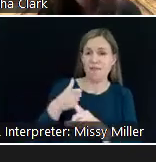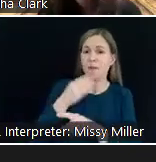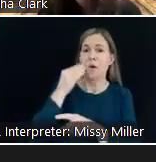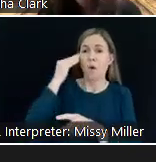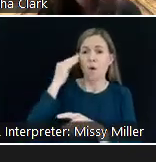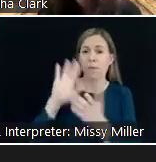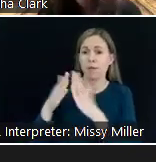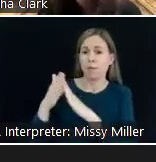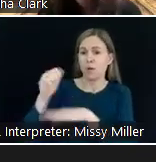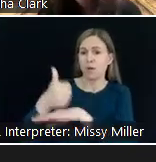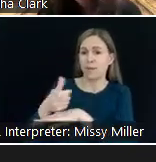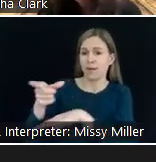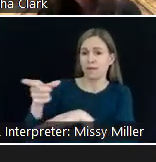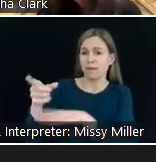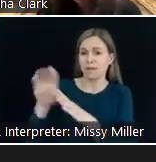waiver?